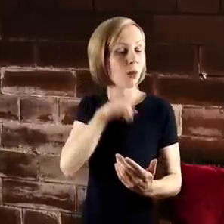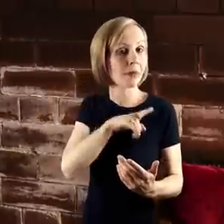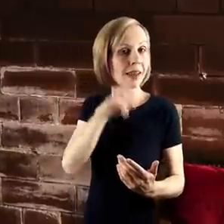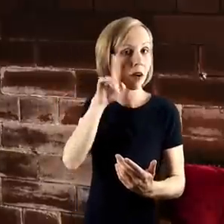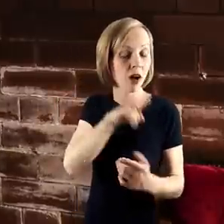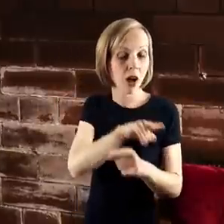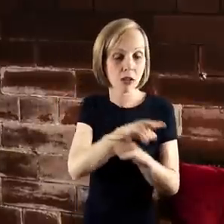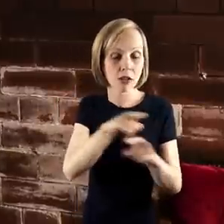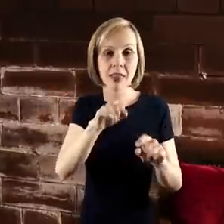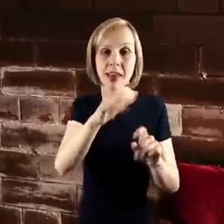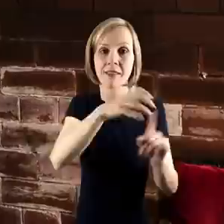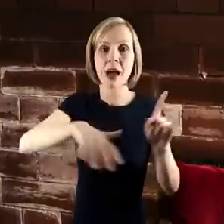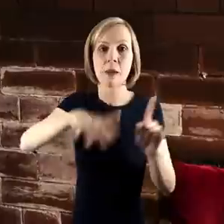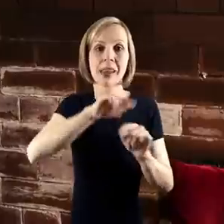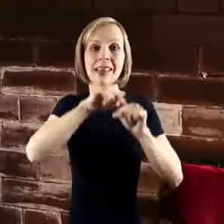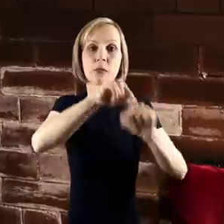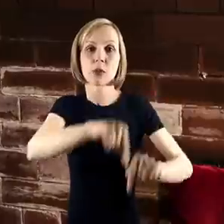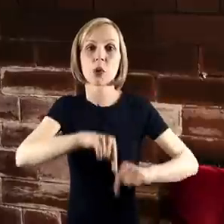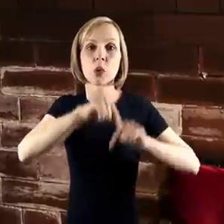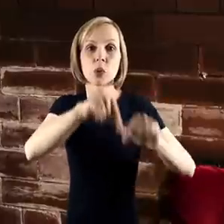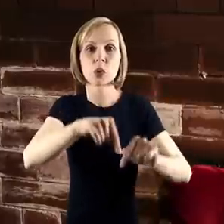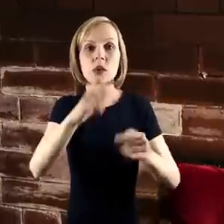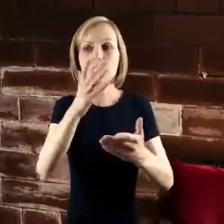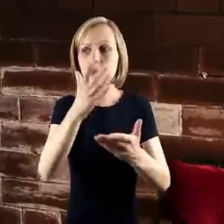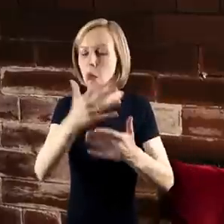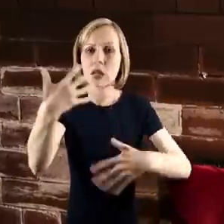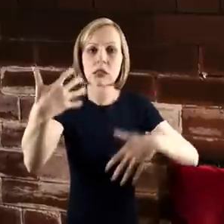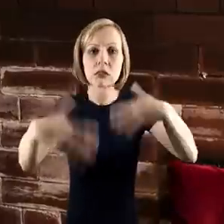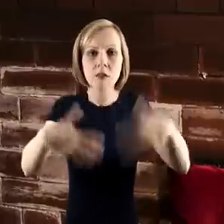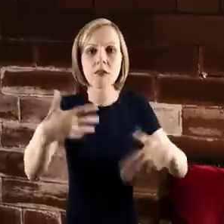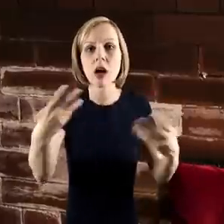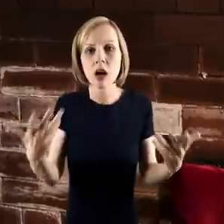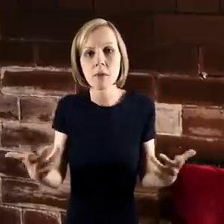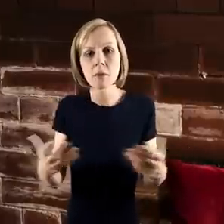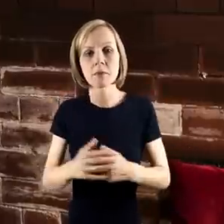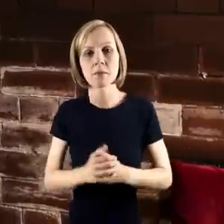by their families and are suffering as a consequence.